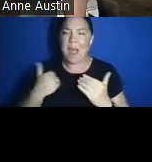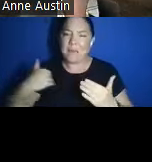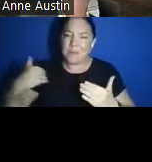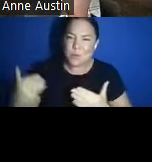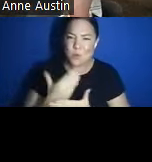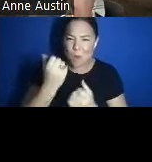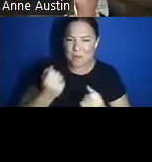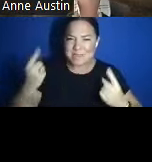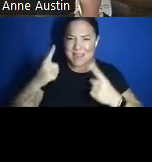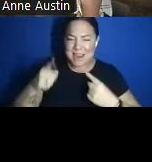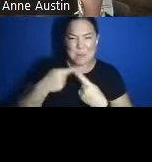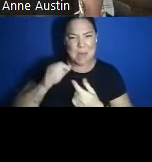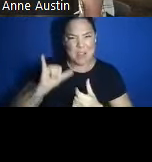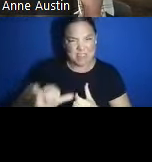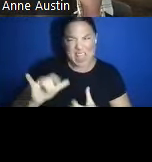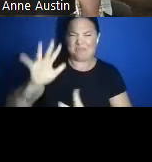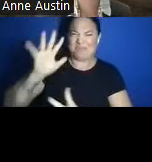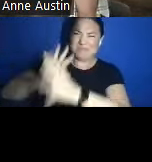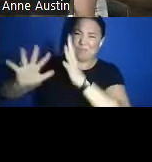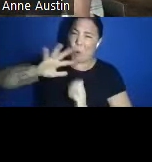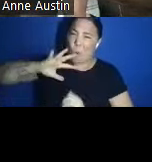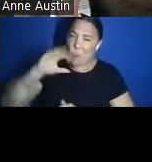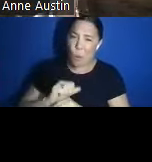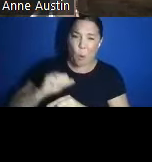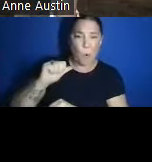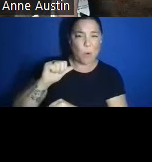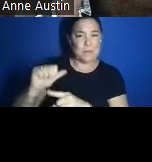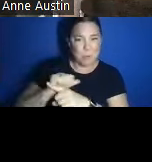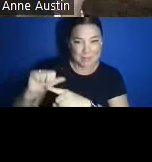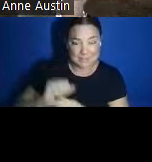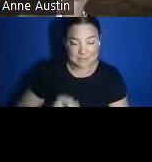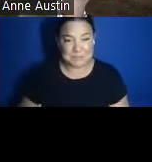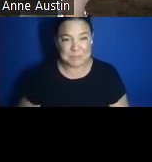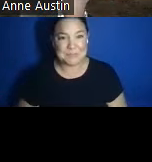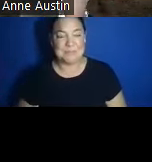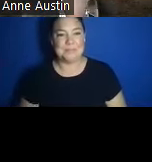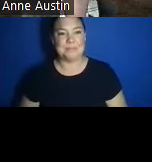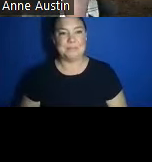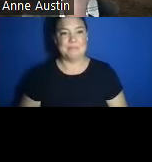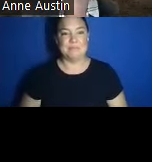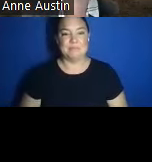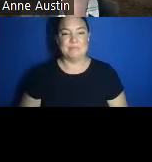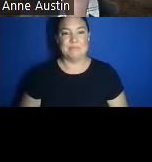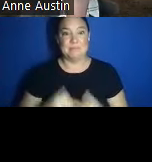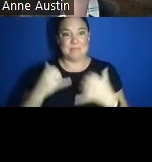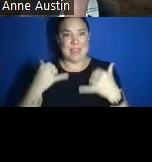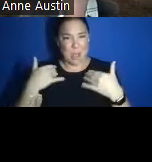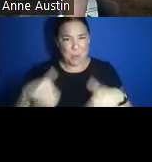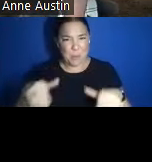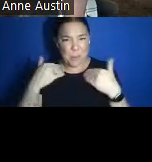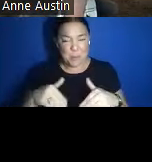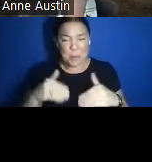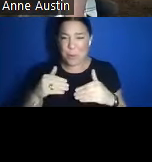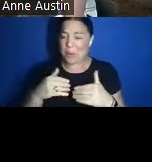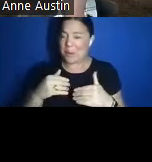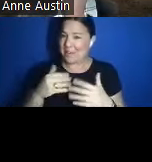ancient practice. And let me tell you, what a time to study ancient